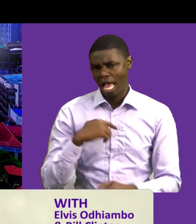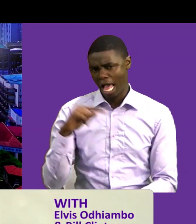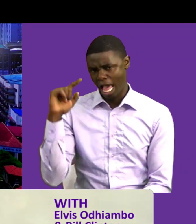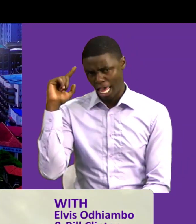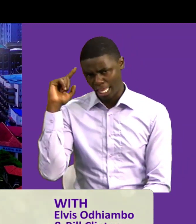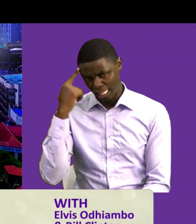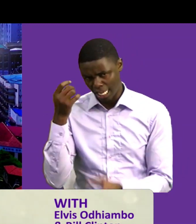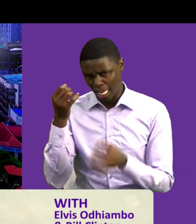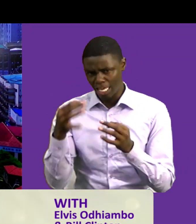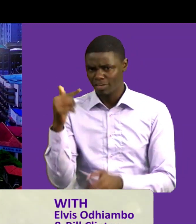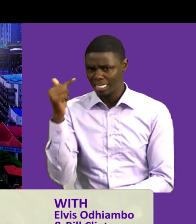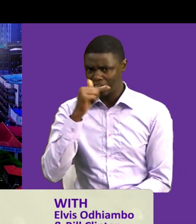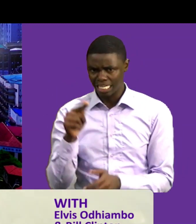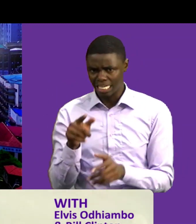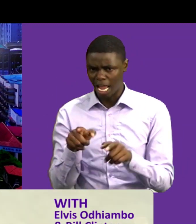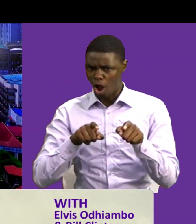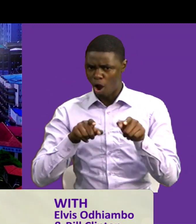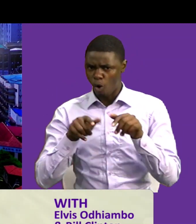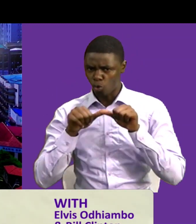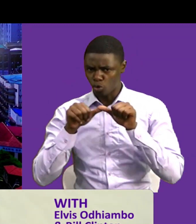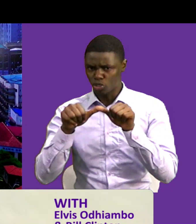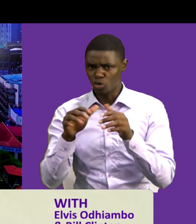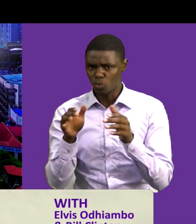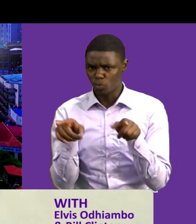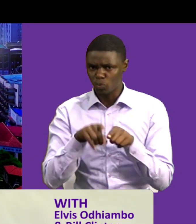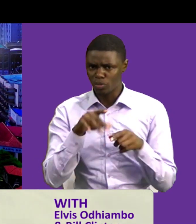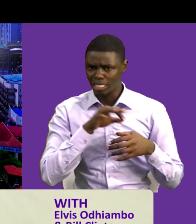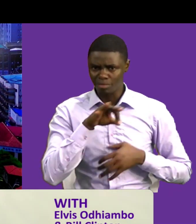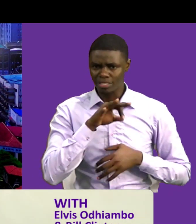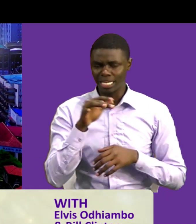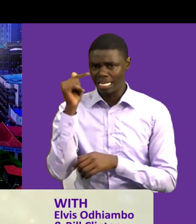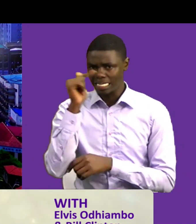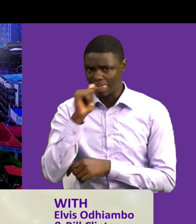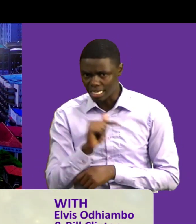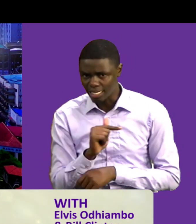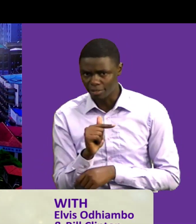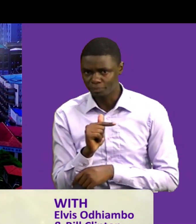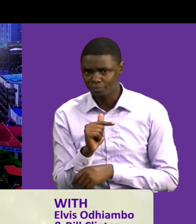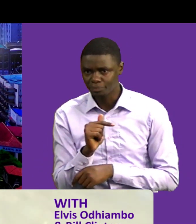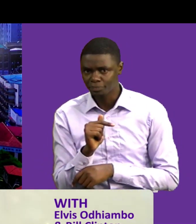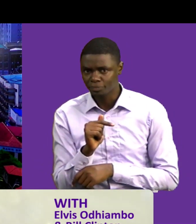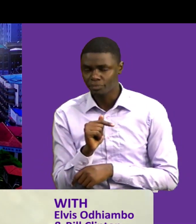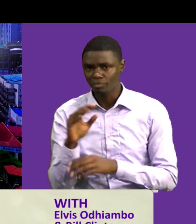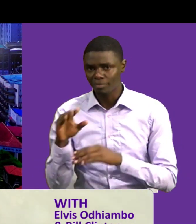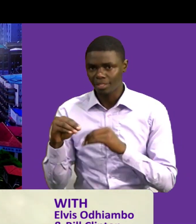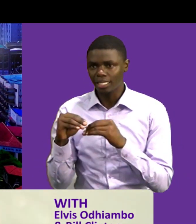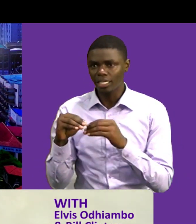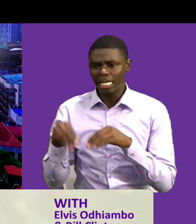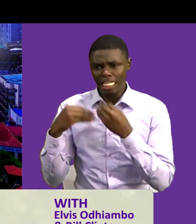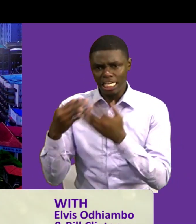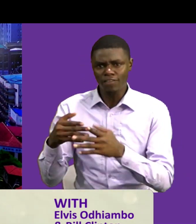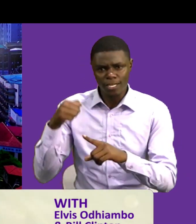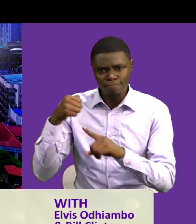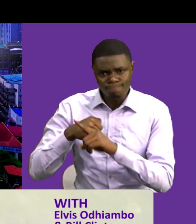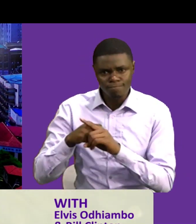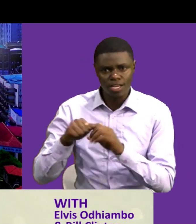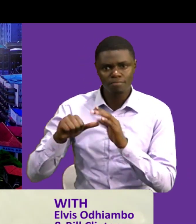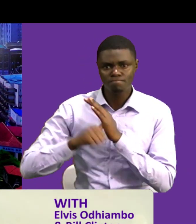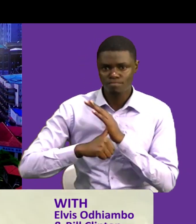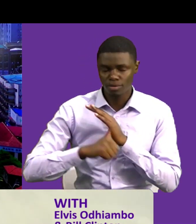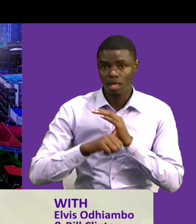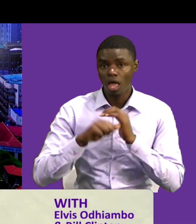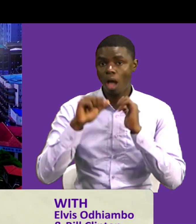think if Tanzania continue with the same spirit, if Tanzania can at least give in their all, they can at